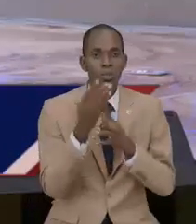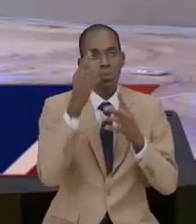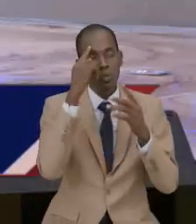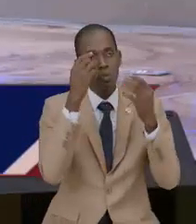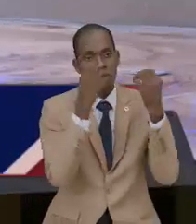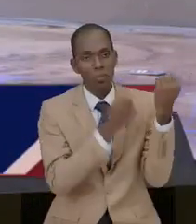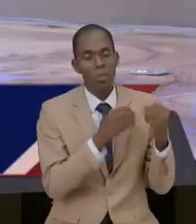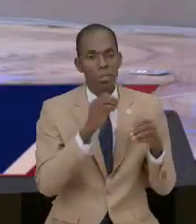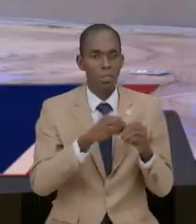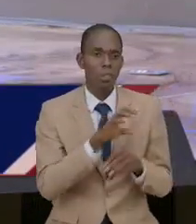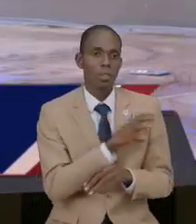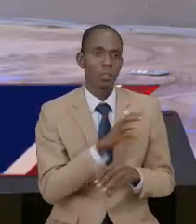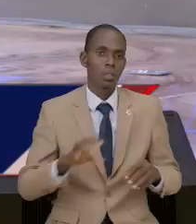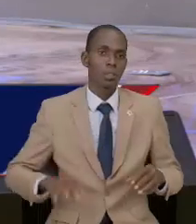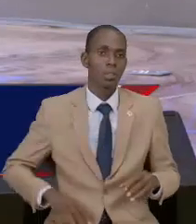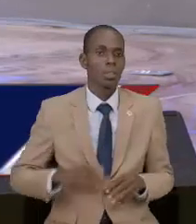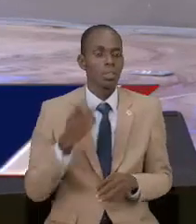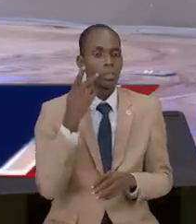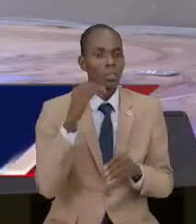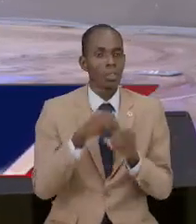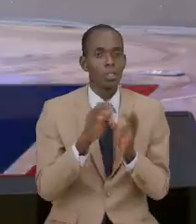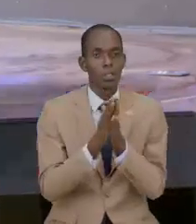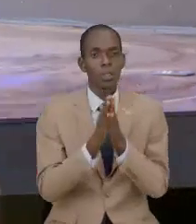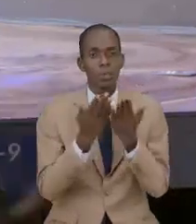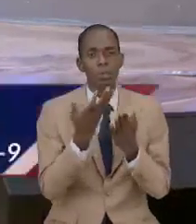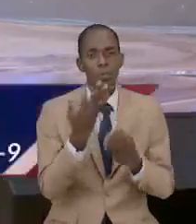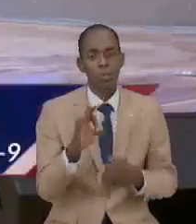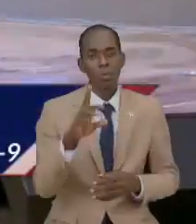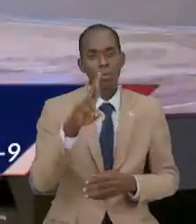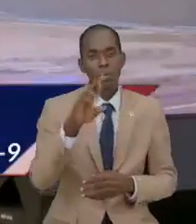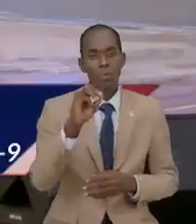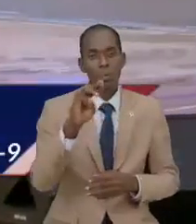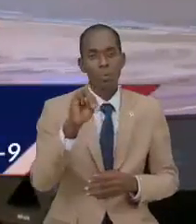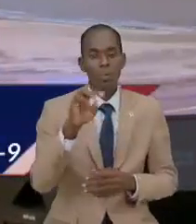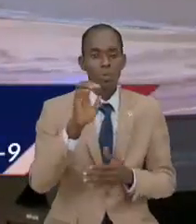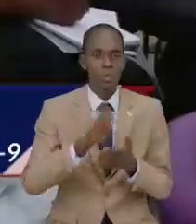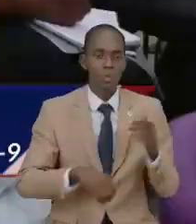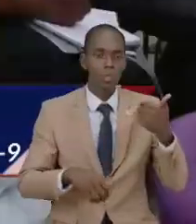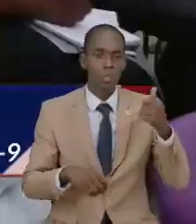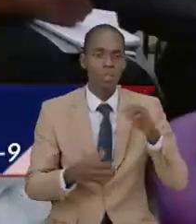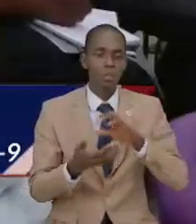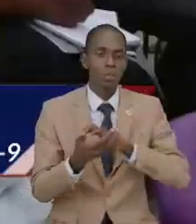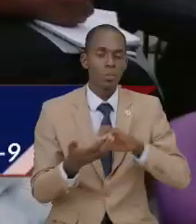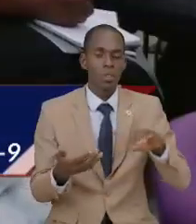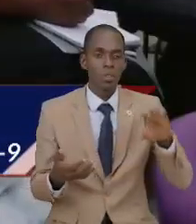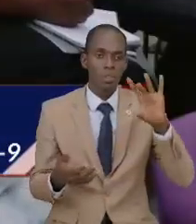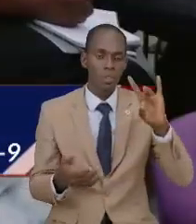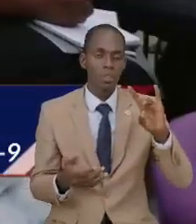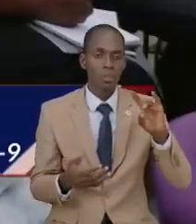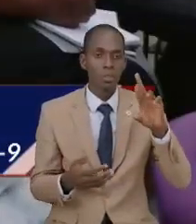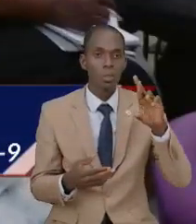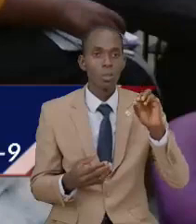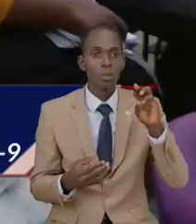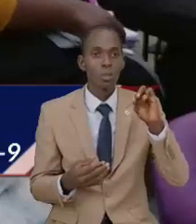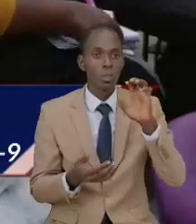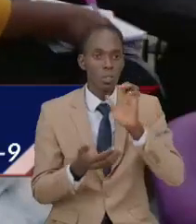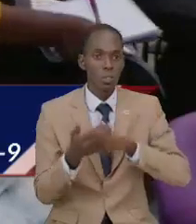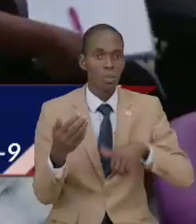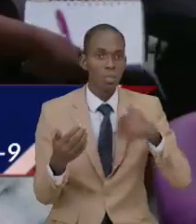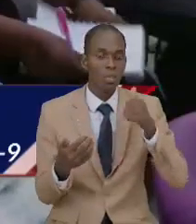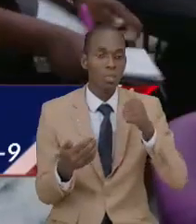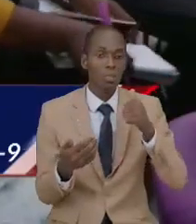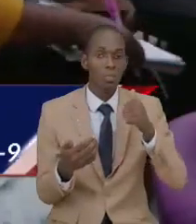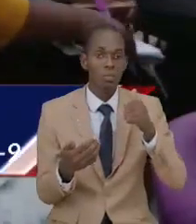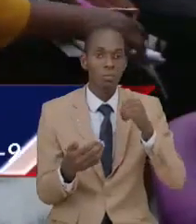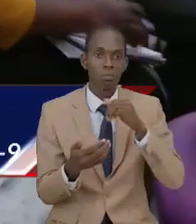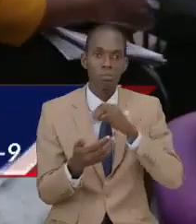faith in Christ. Look at Romans chapter 10, reading from verse 8. In Romans chapter 10, verse